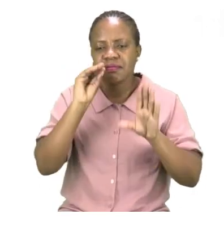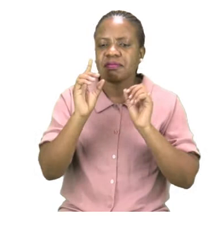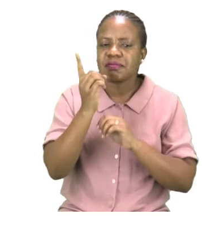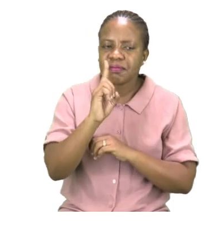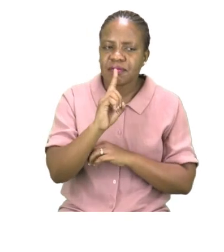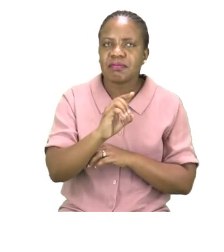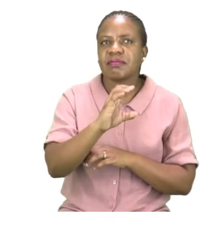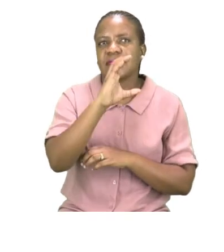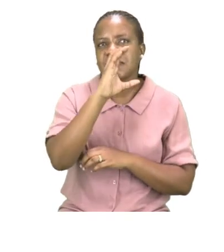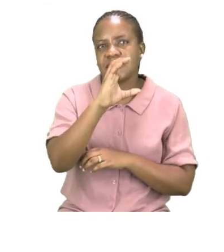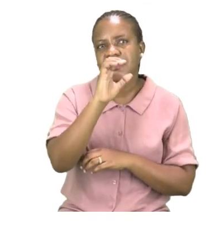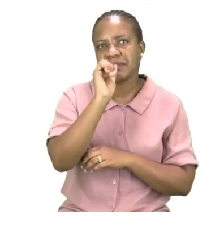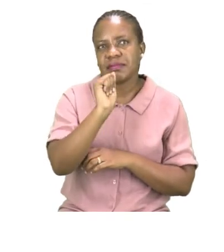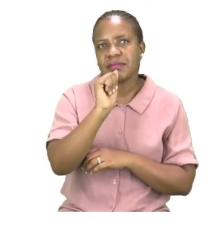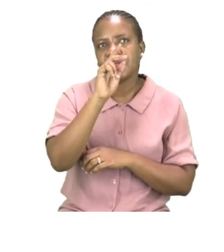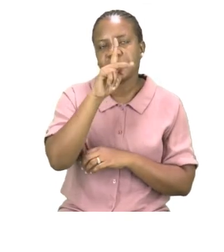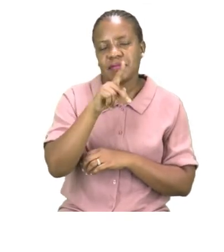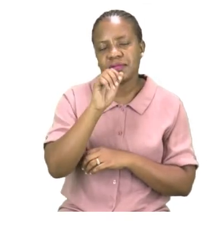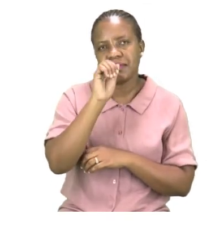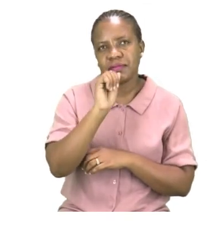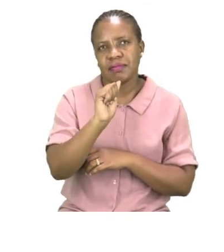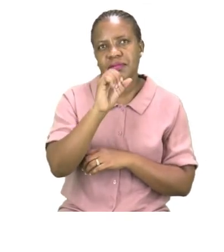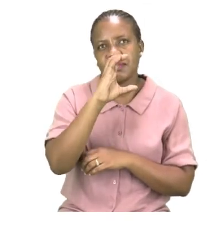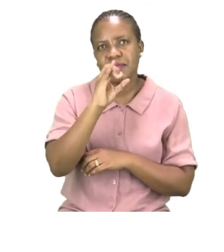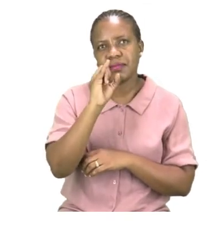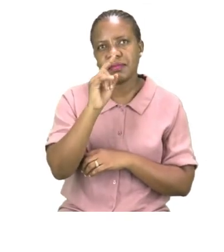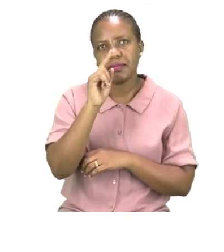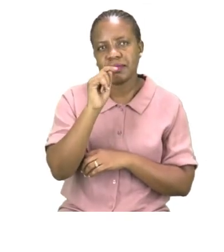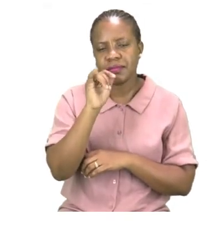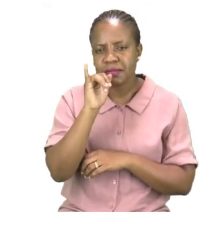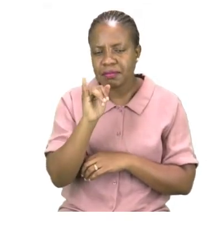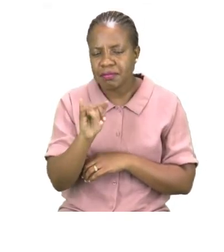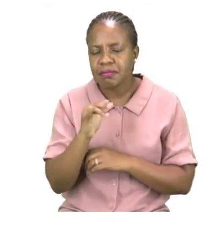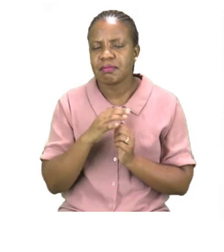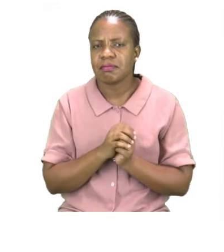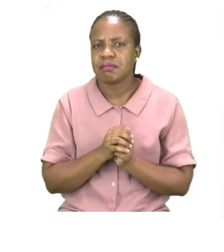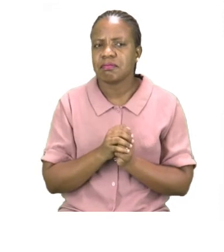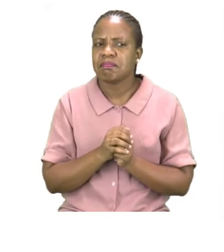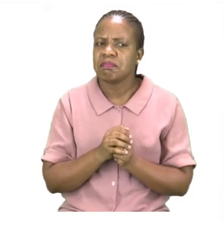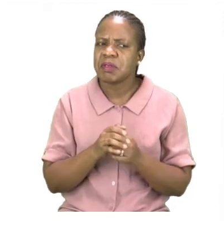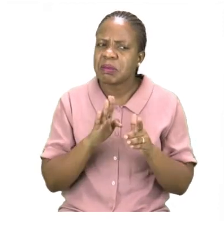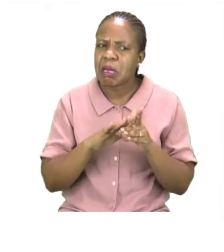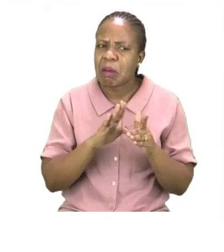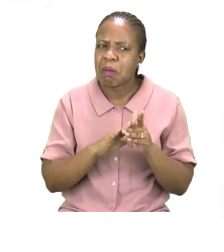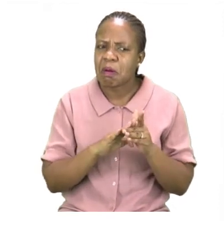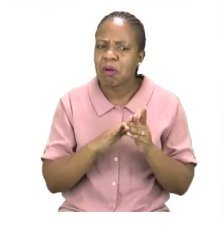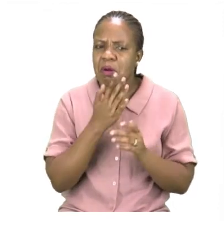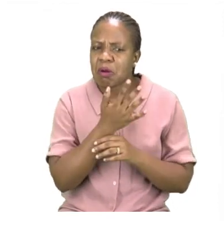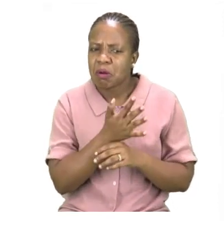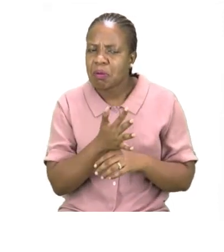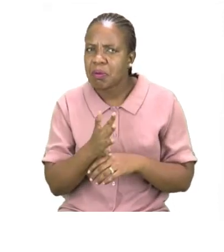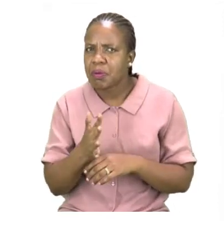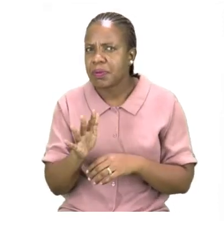has to do with liquids and we want to find out what the capacity is for the